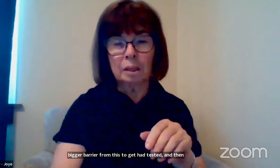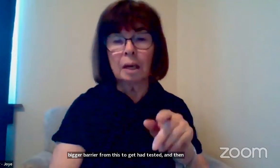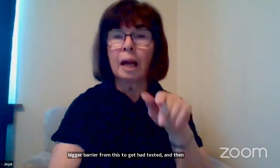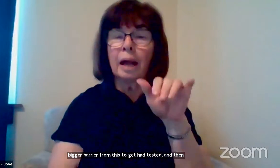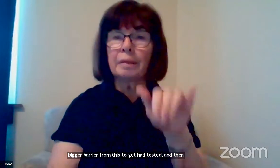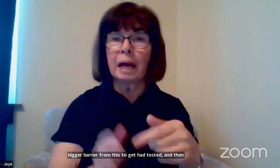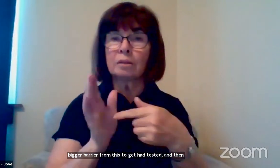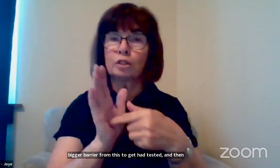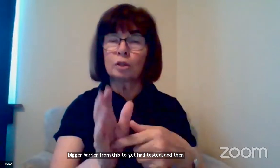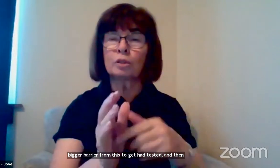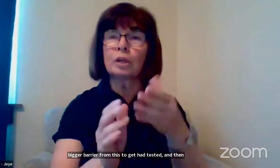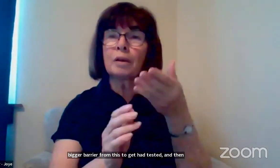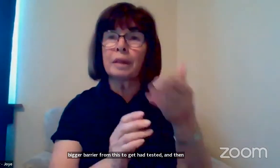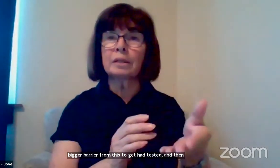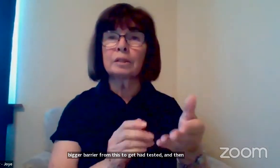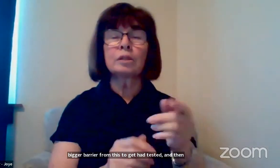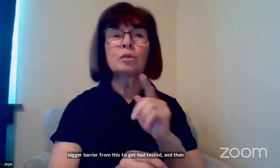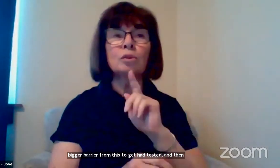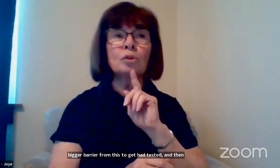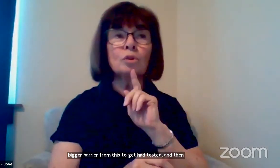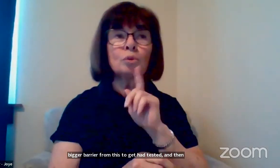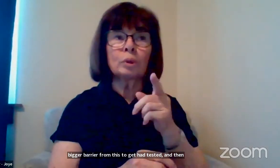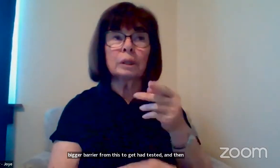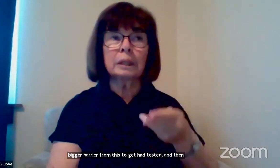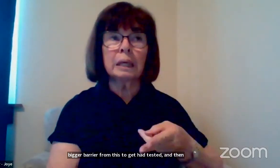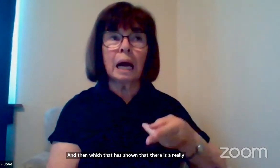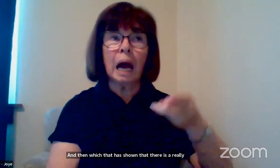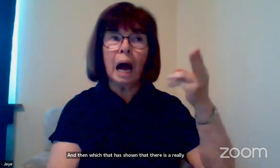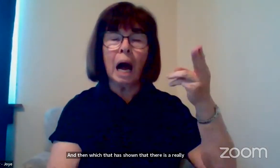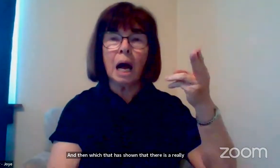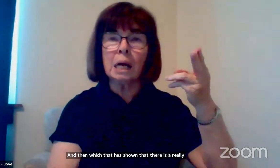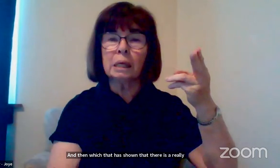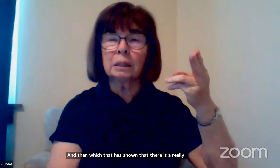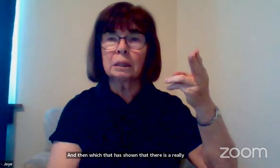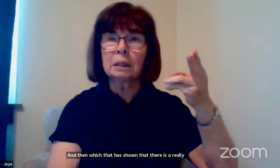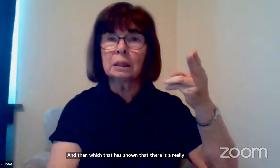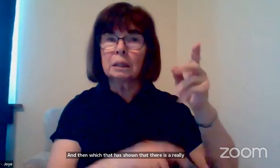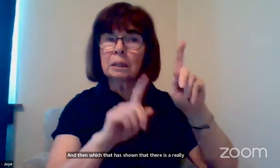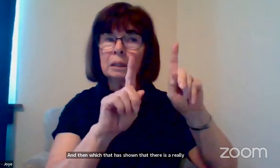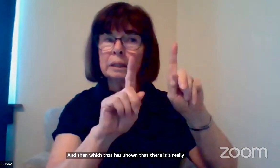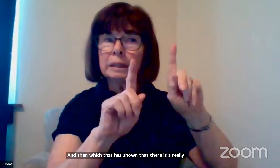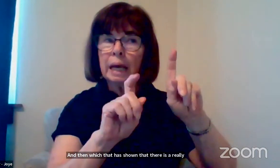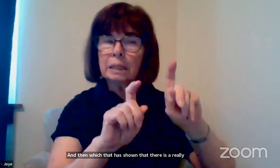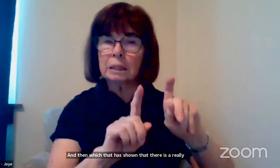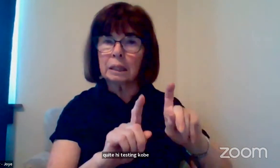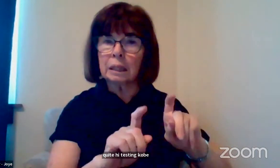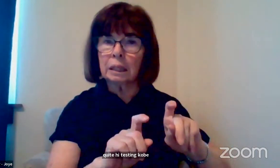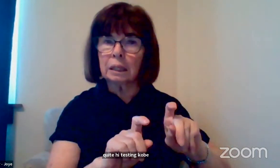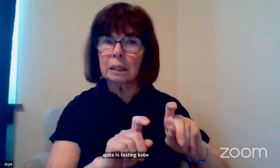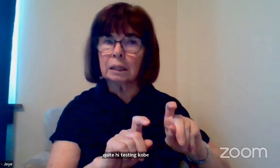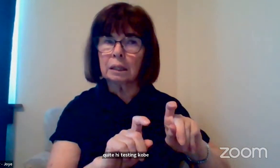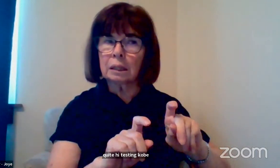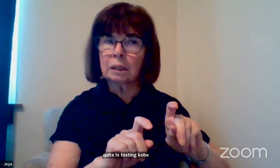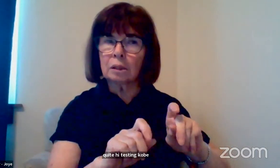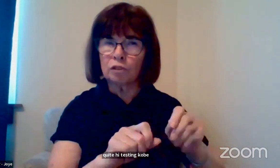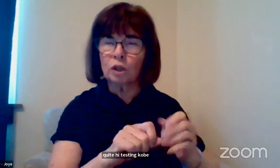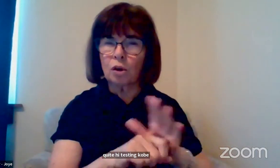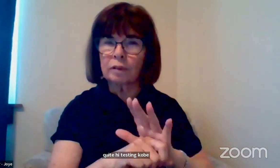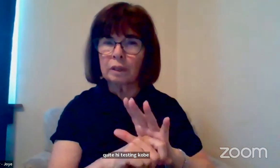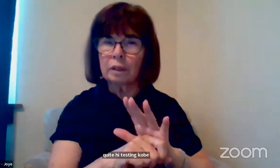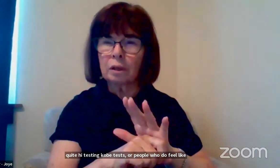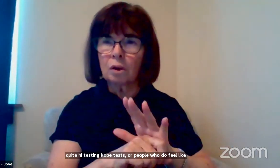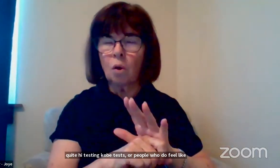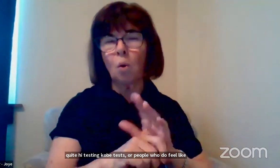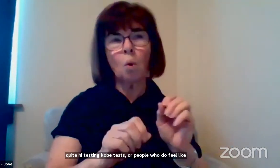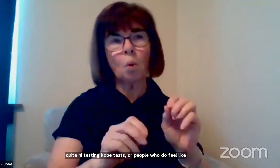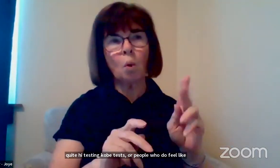that there is a really quite high testing COVID tests or people who do feel like they